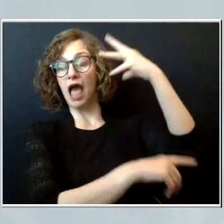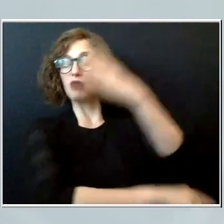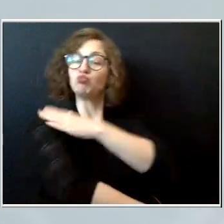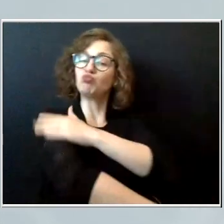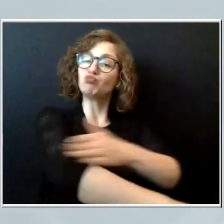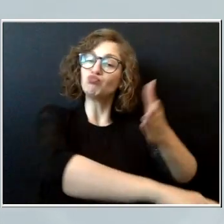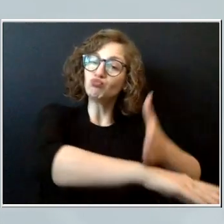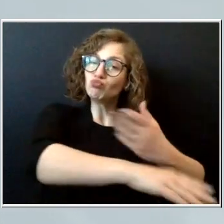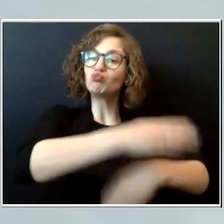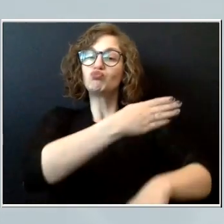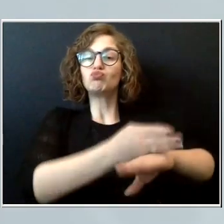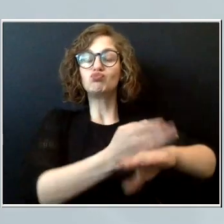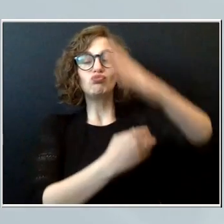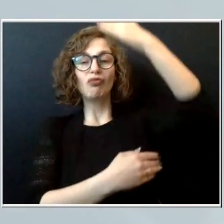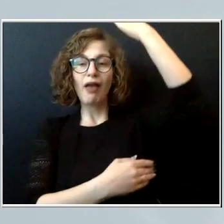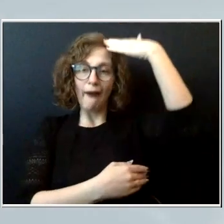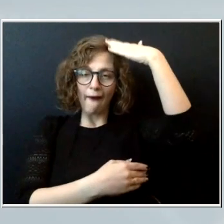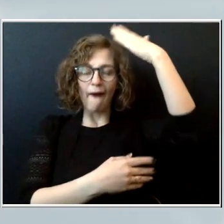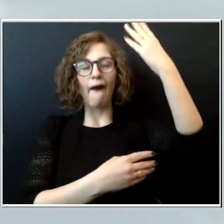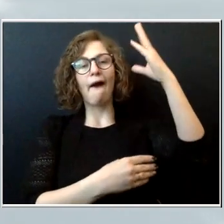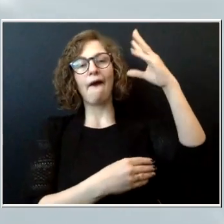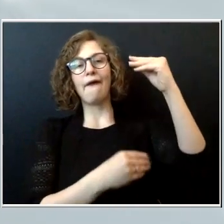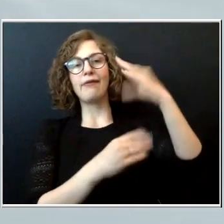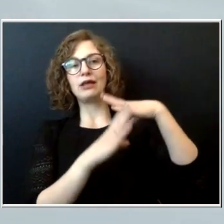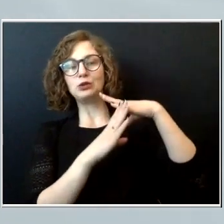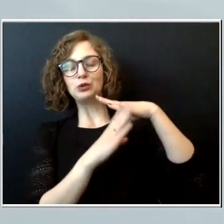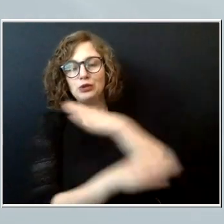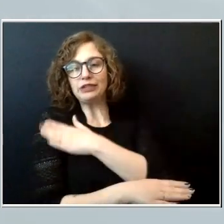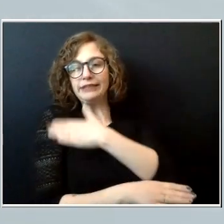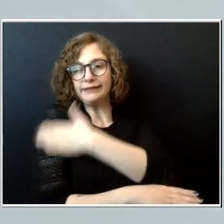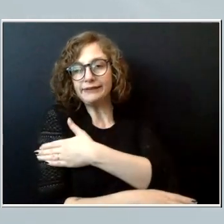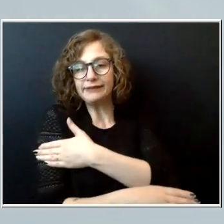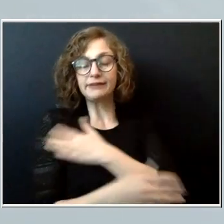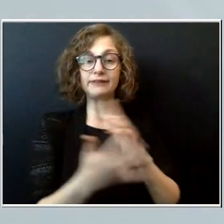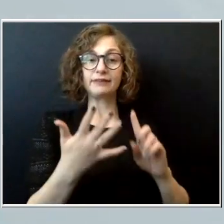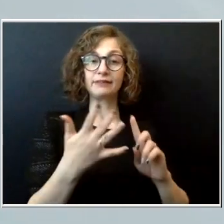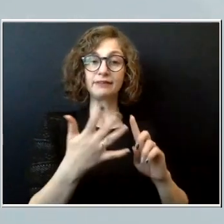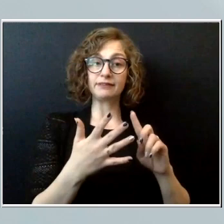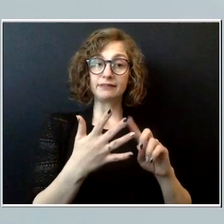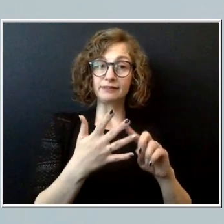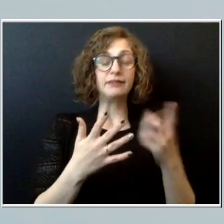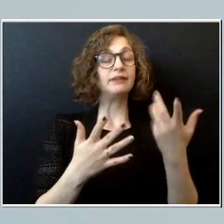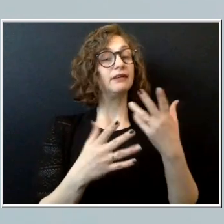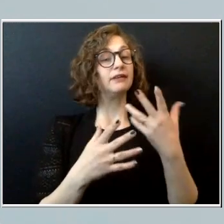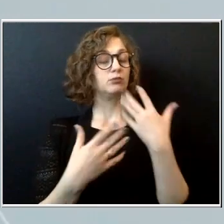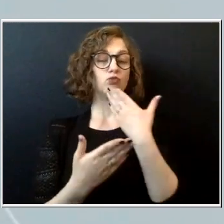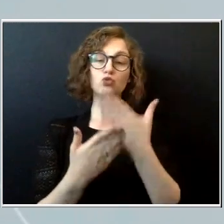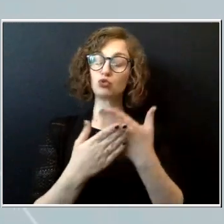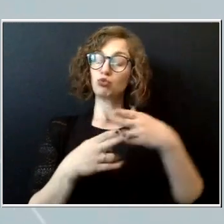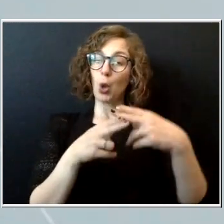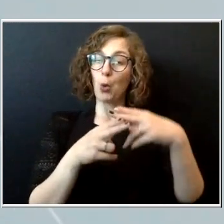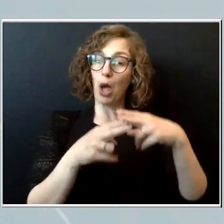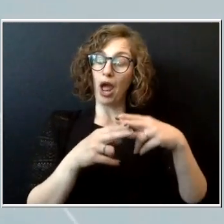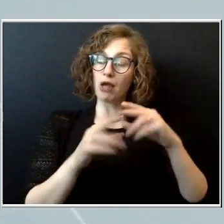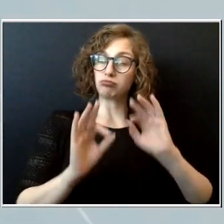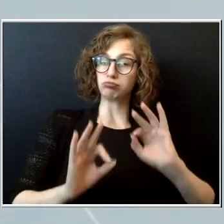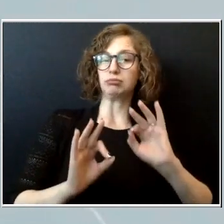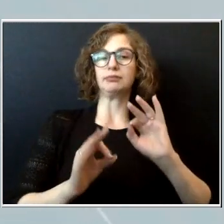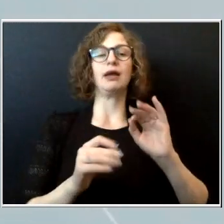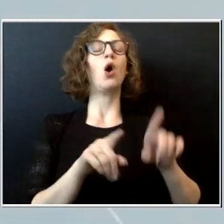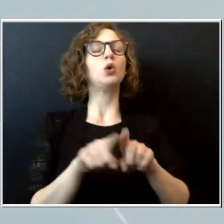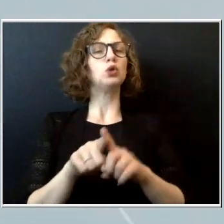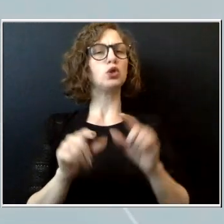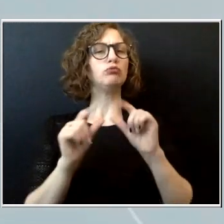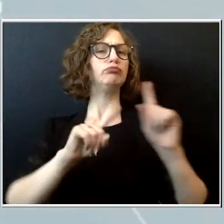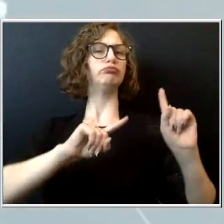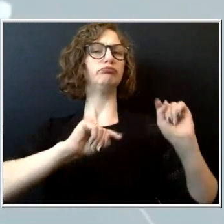you maintaining a healthy weight? And stay on top of your screenings like mammograms, cervical exams, and prostate and colon exams. And of course,